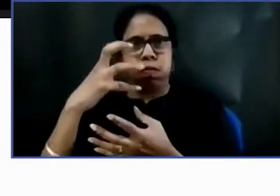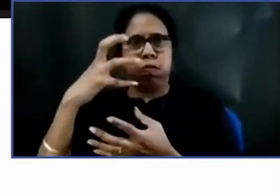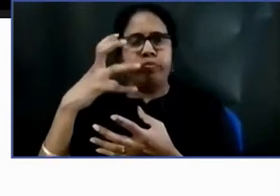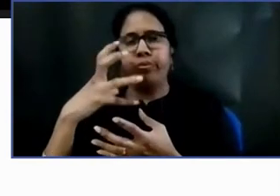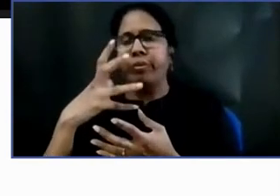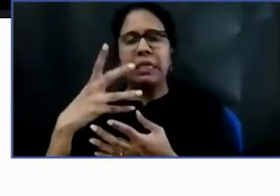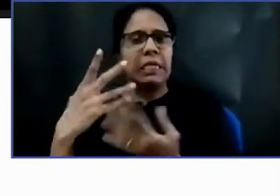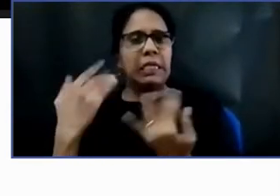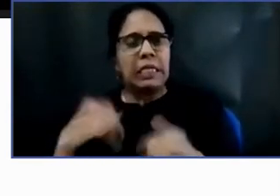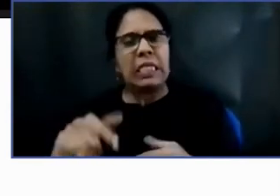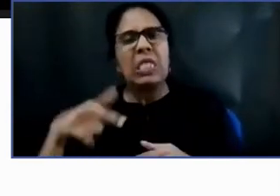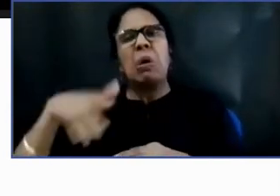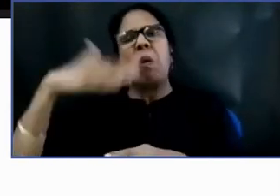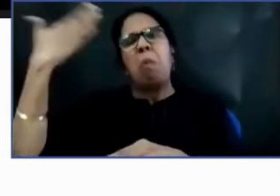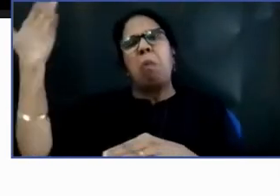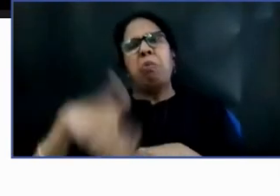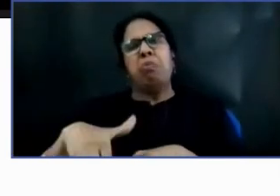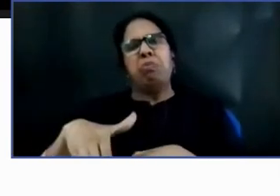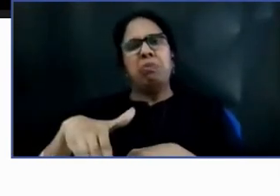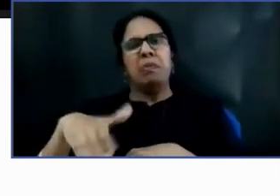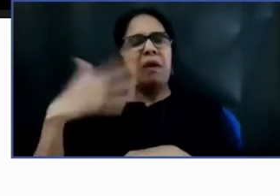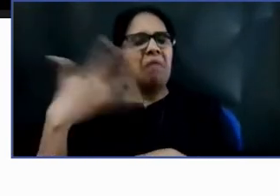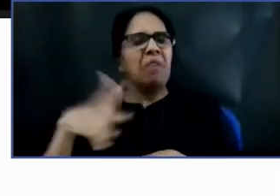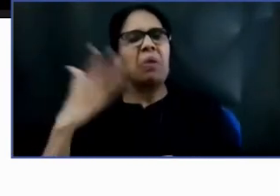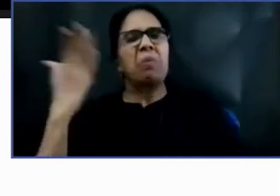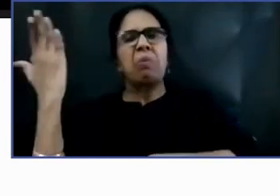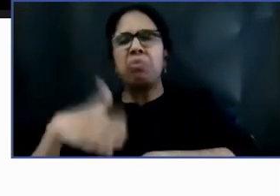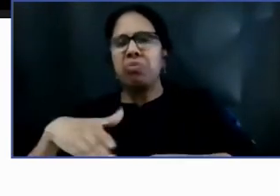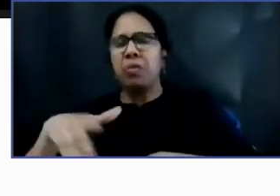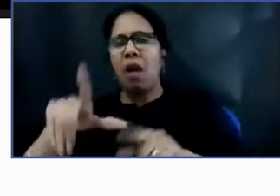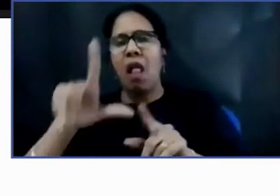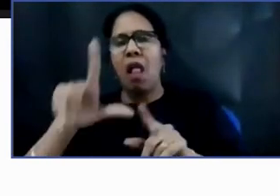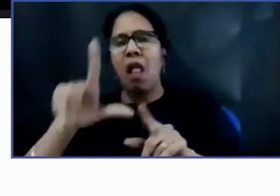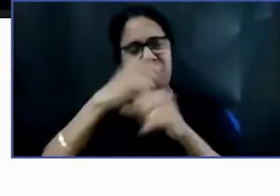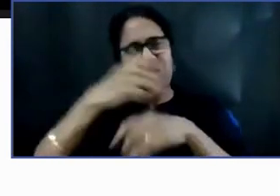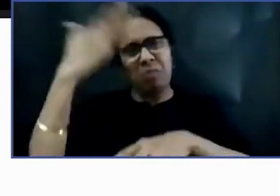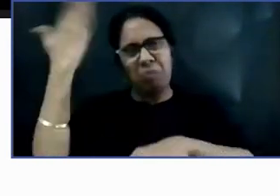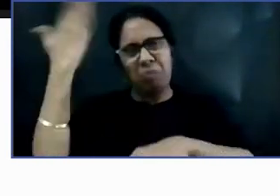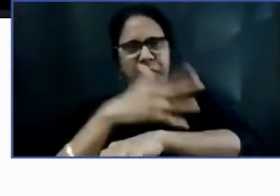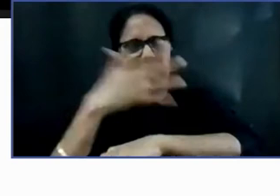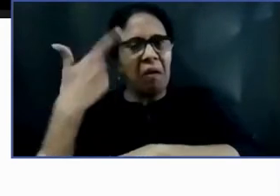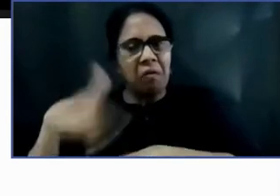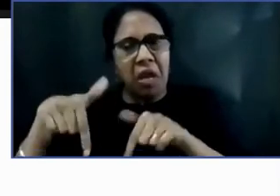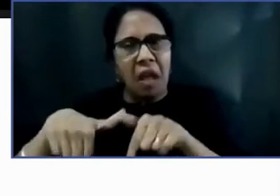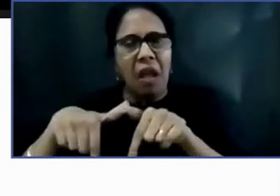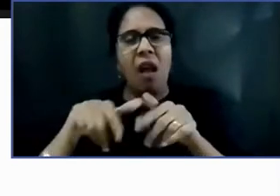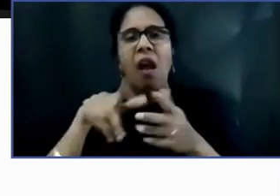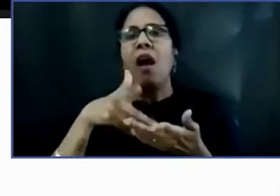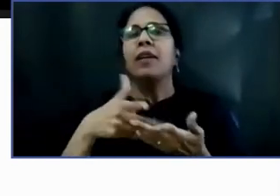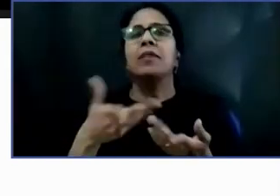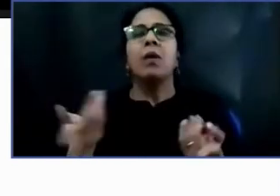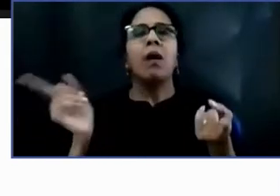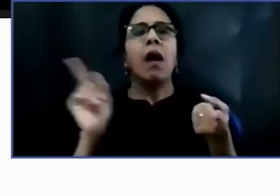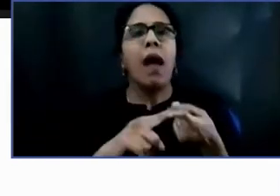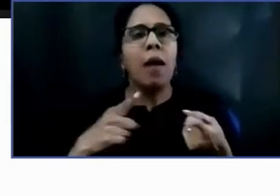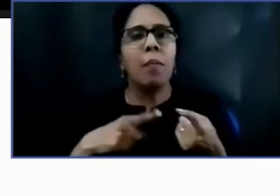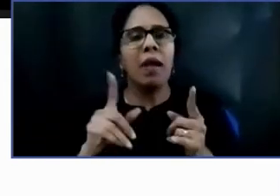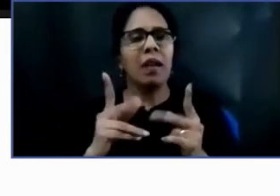limb had to be amputated. Thus, I came into the world of the differently abled at the age of 9.